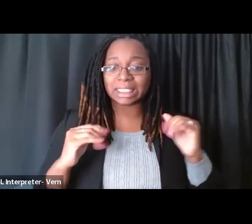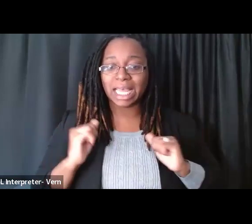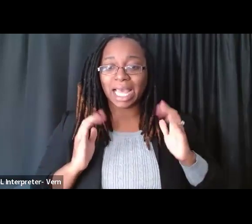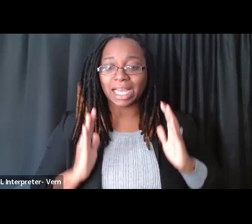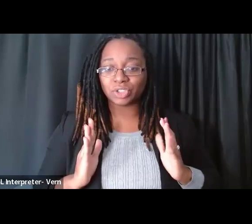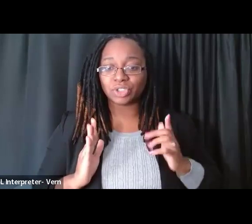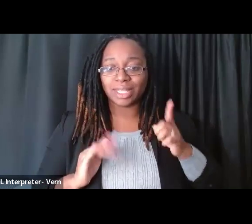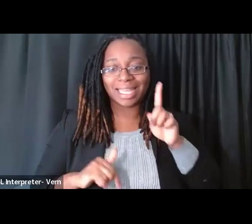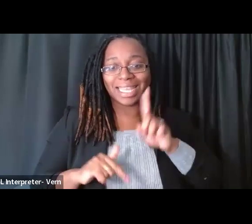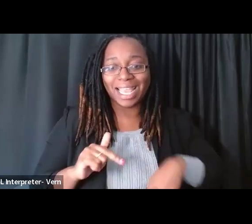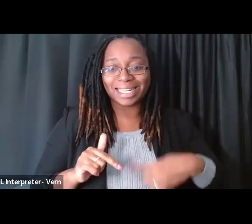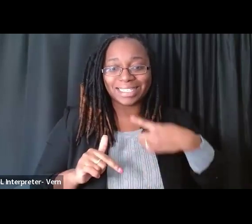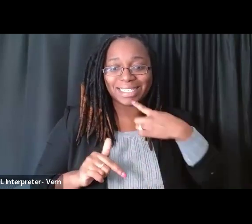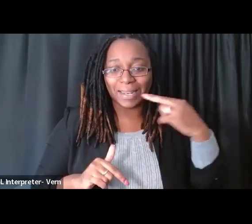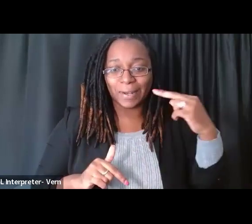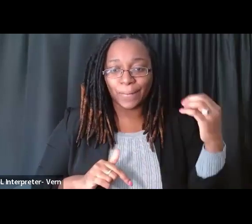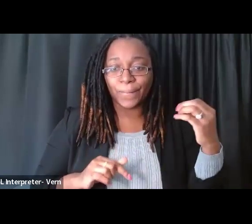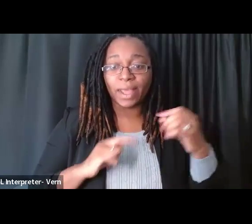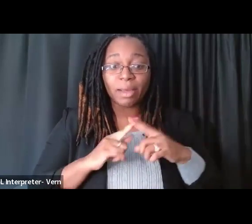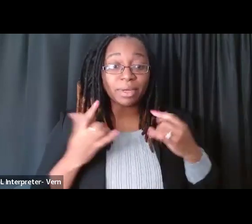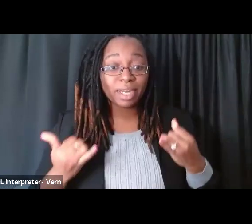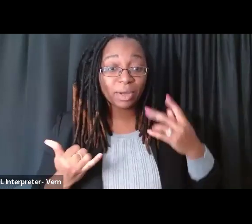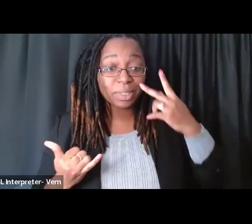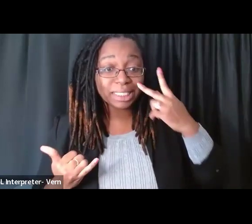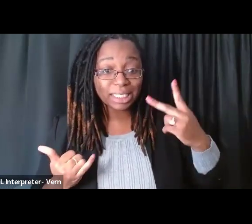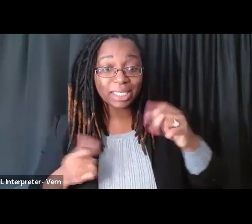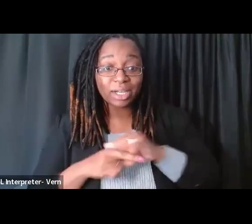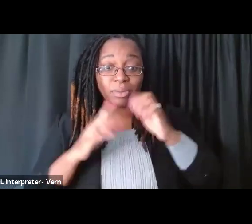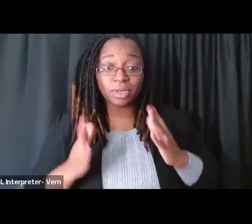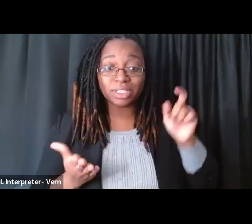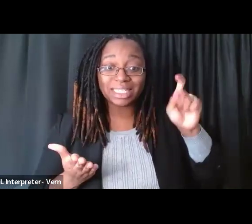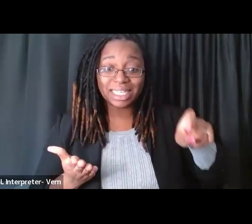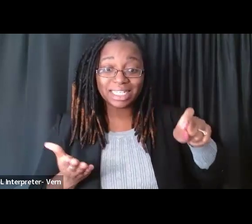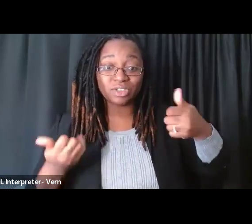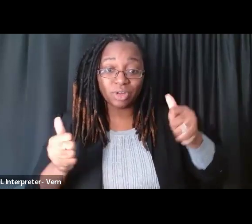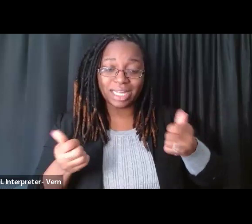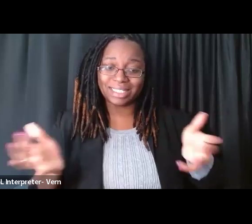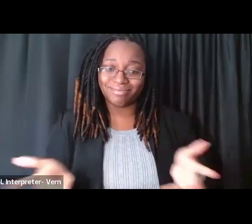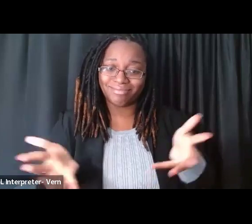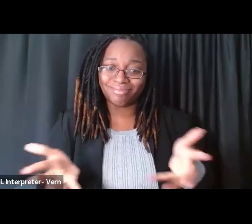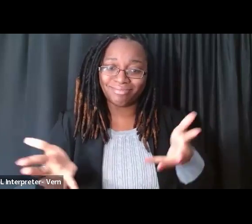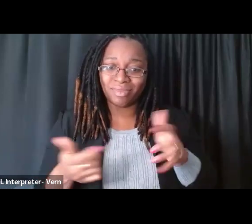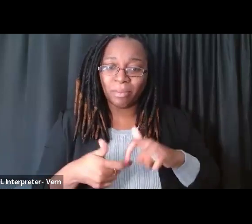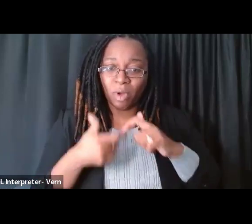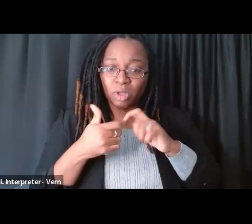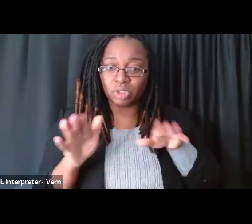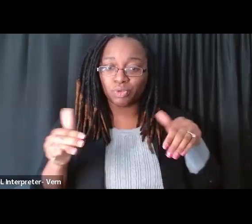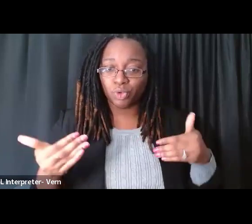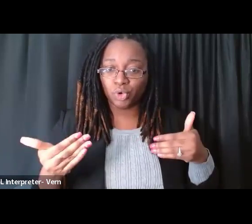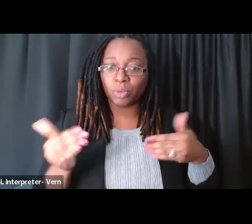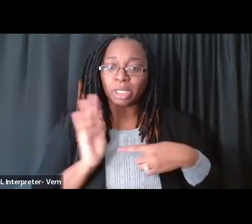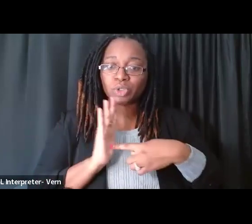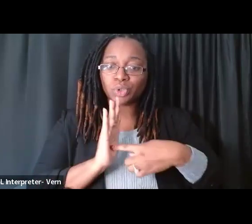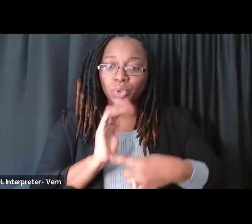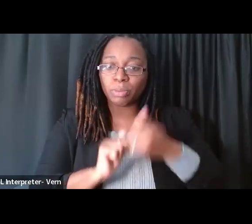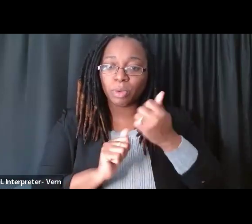It can and often does fall short when the work fails to acknowledge the power dynamic that exists not only between producers and